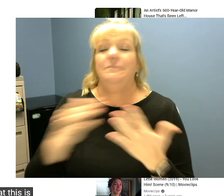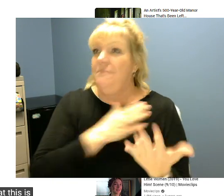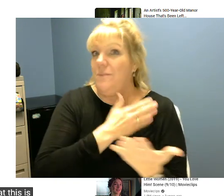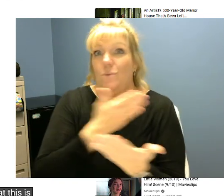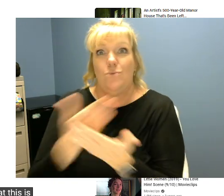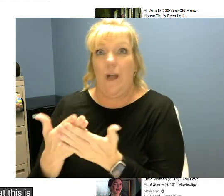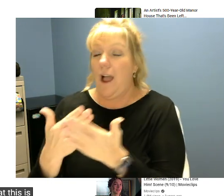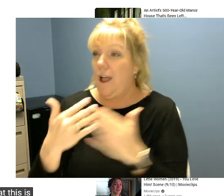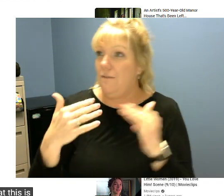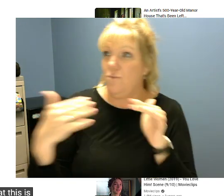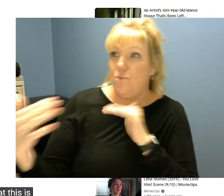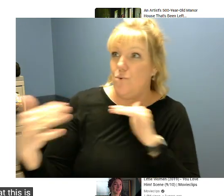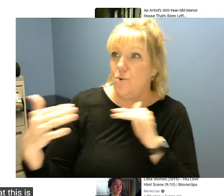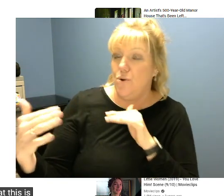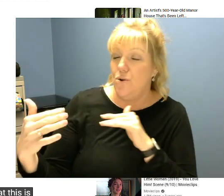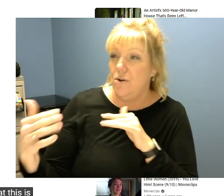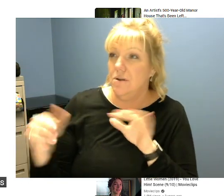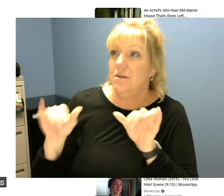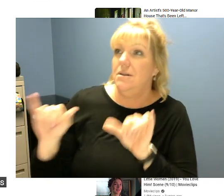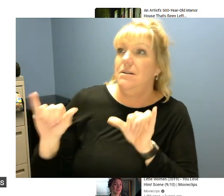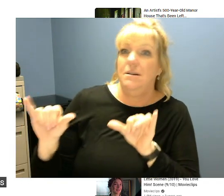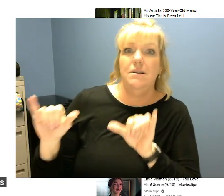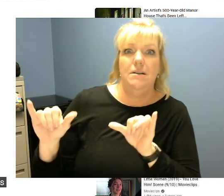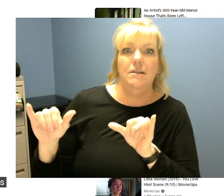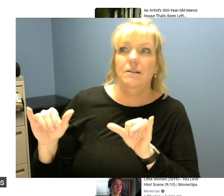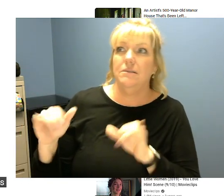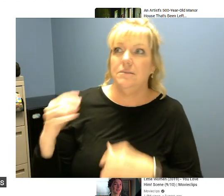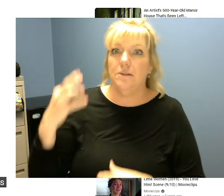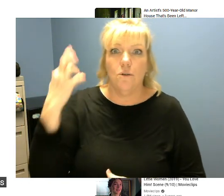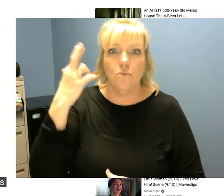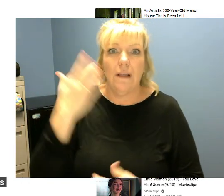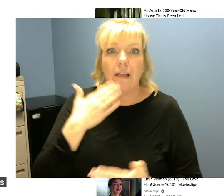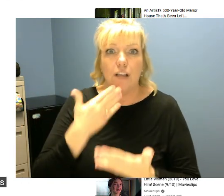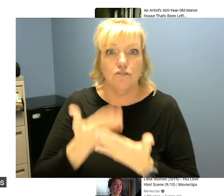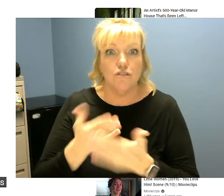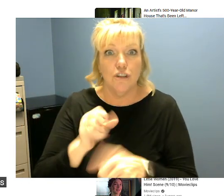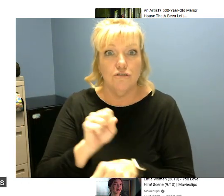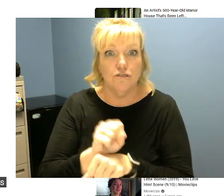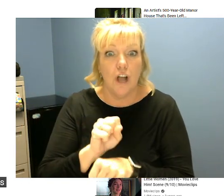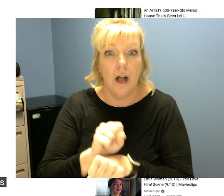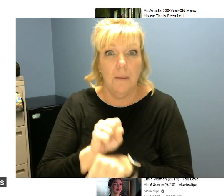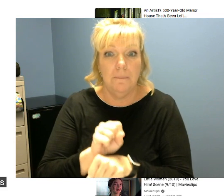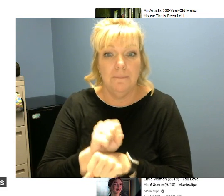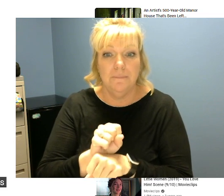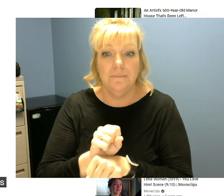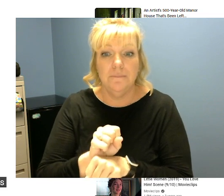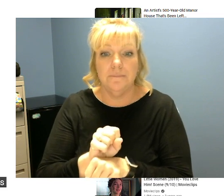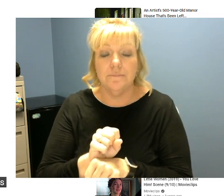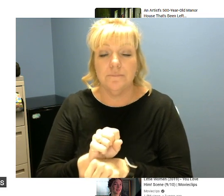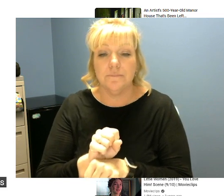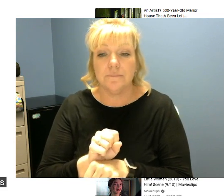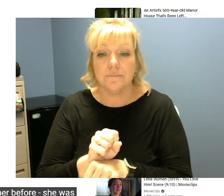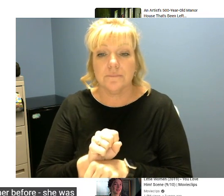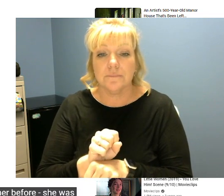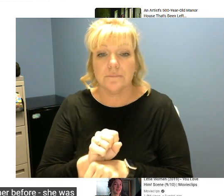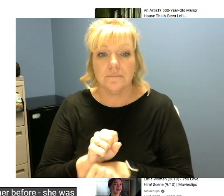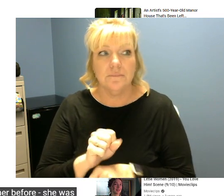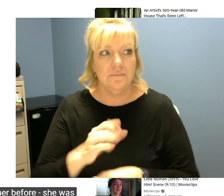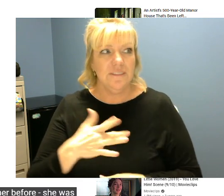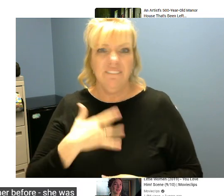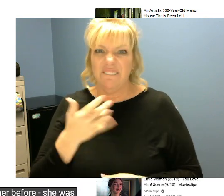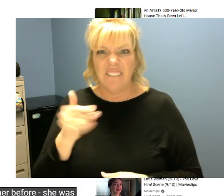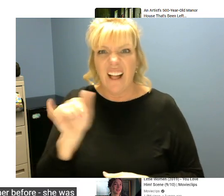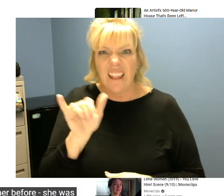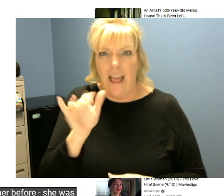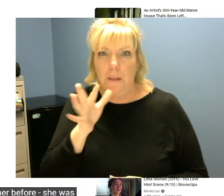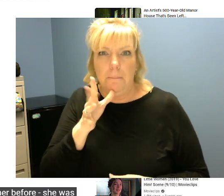there's an idea, right, that this is a good job for women because they're wives and mothers. She says, I felt real motherly.